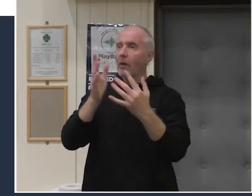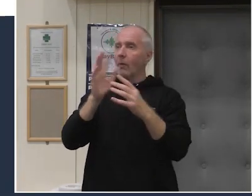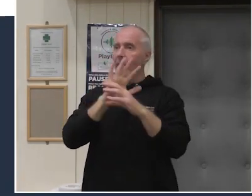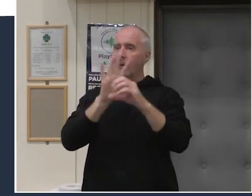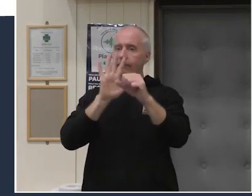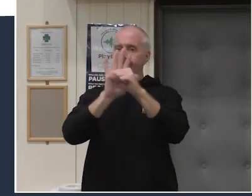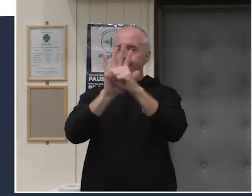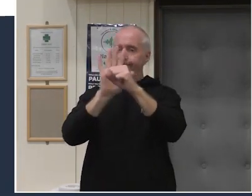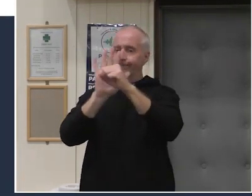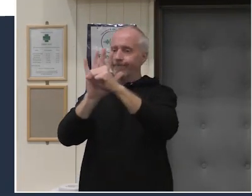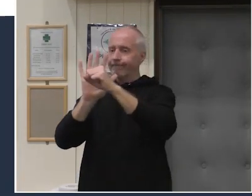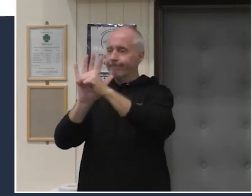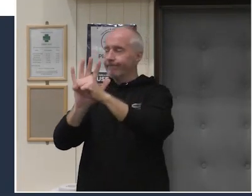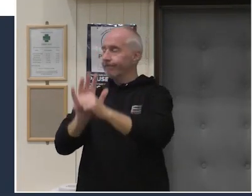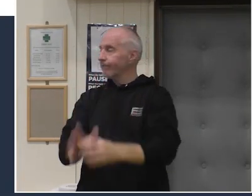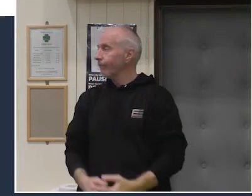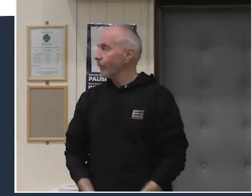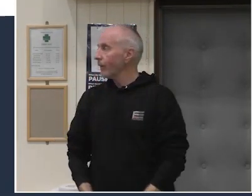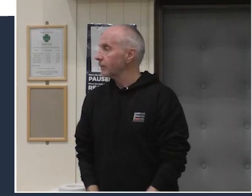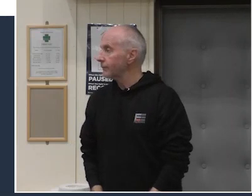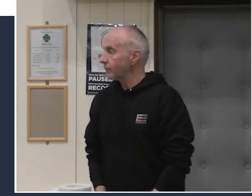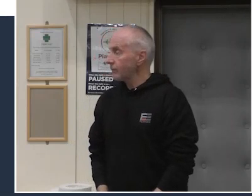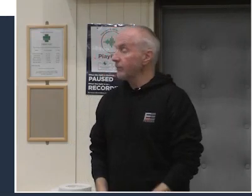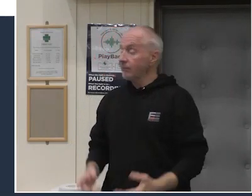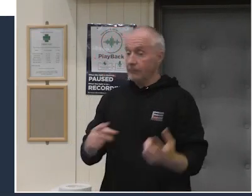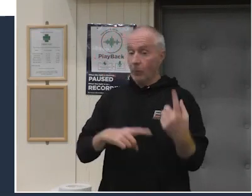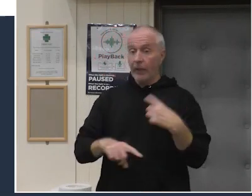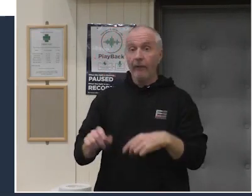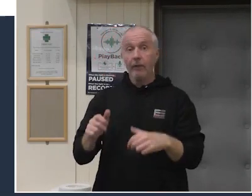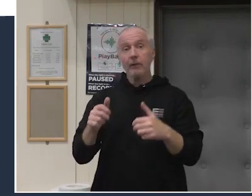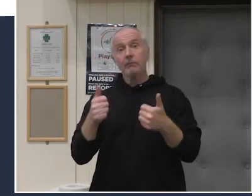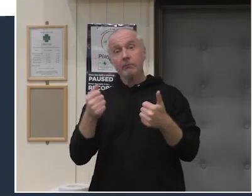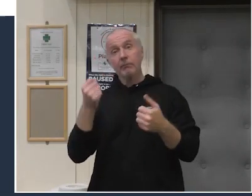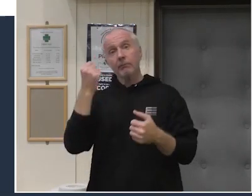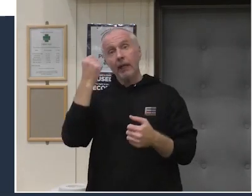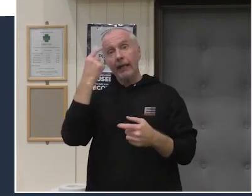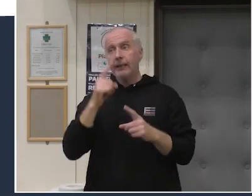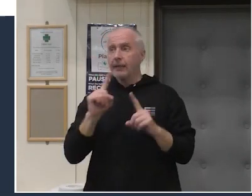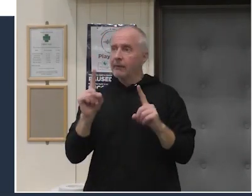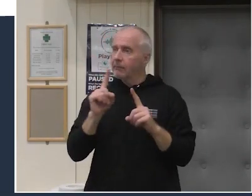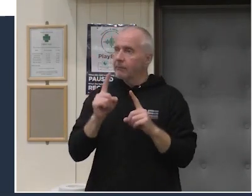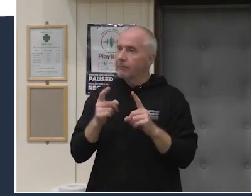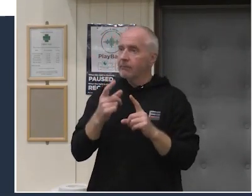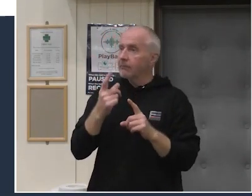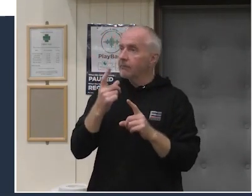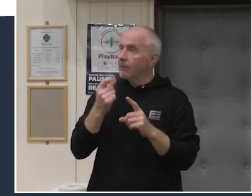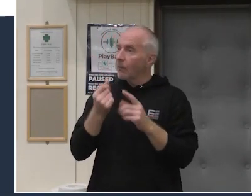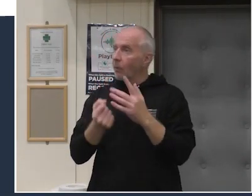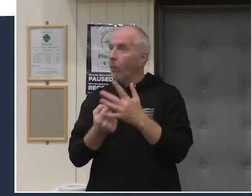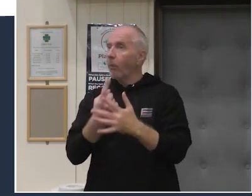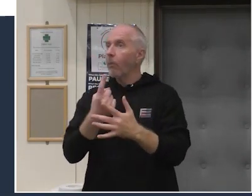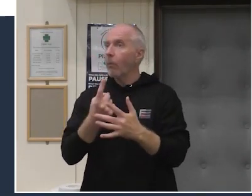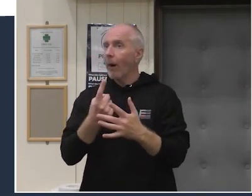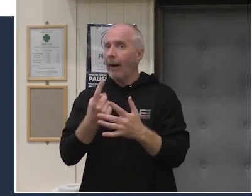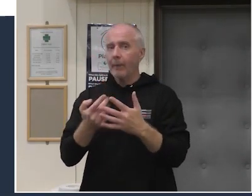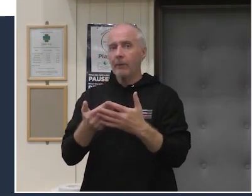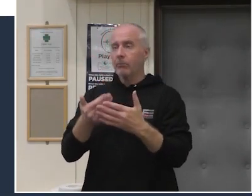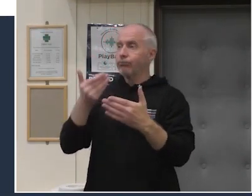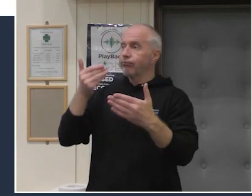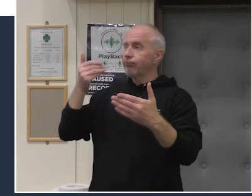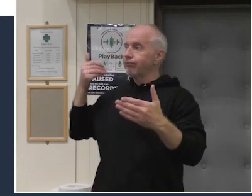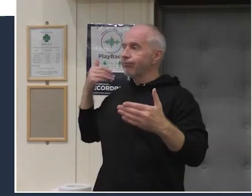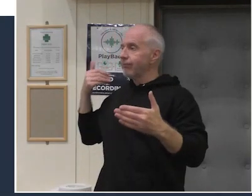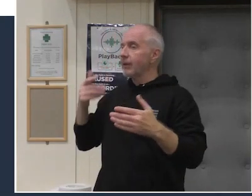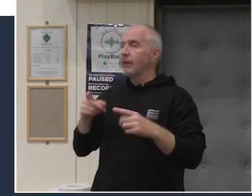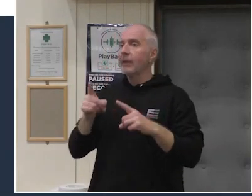them. So it gives us a good idea of what might have been going off. Now, this is where it gets really complicated, and I don't want